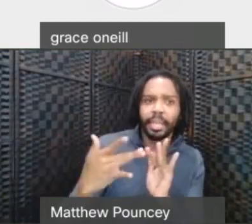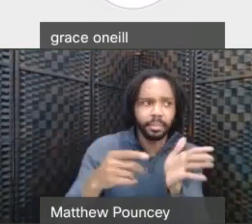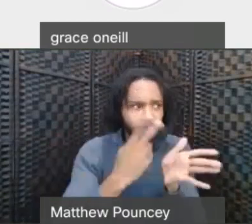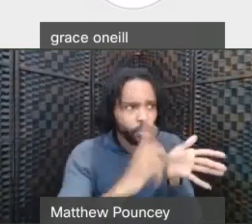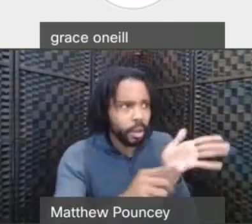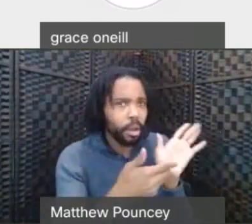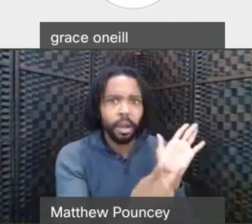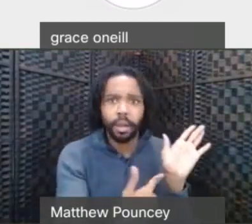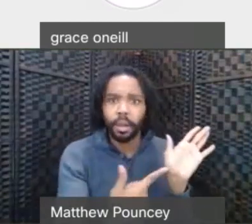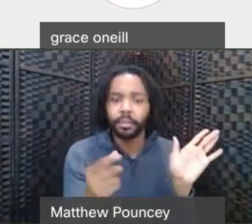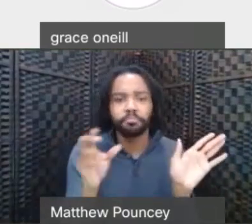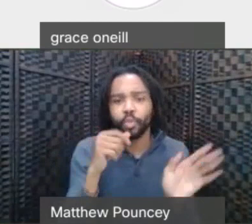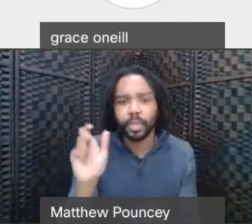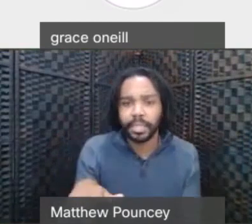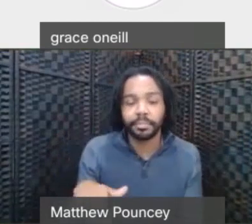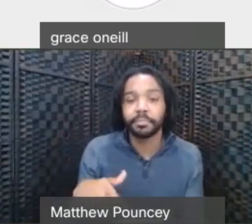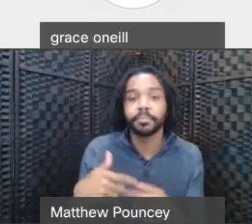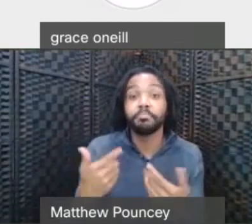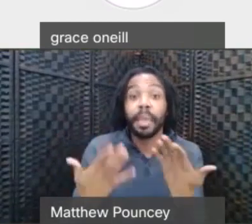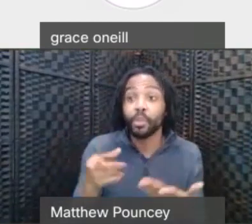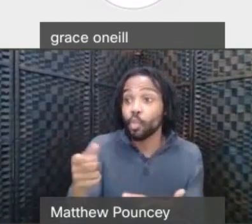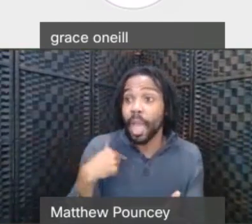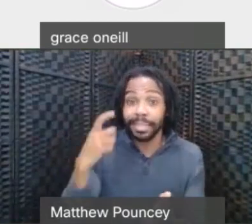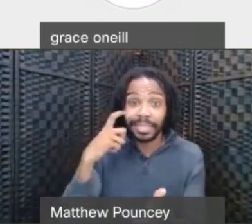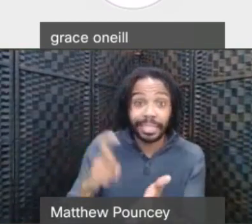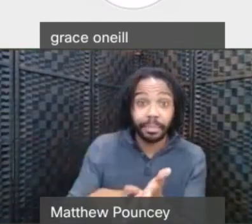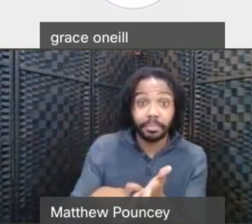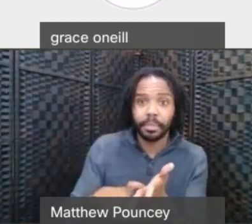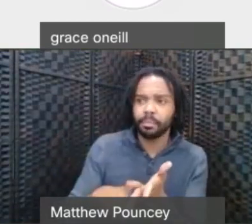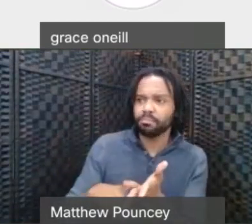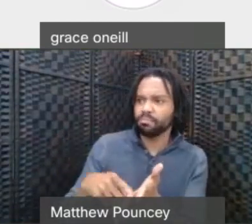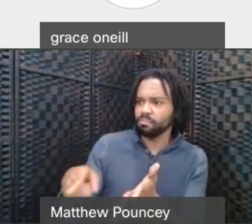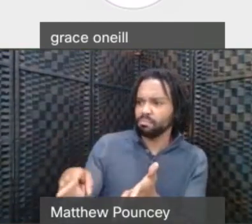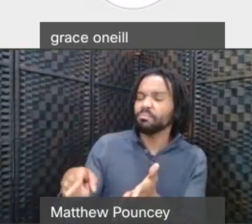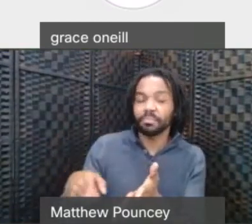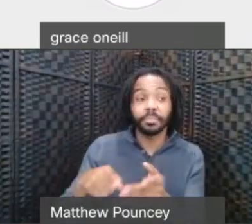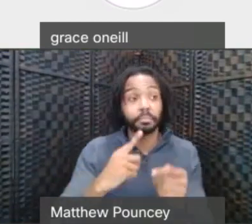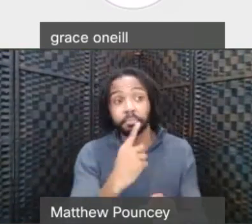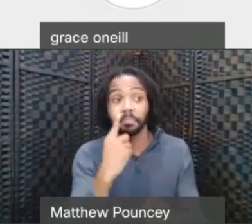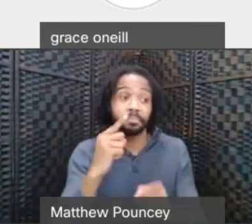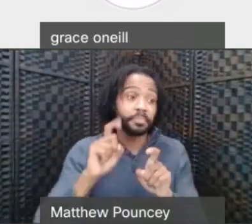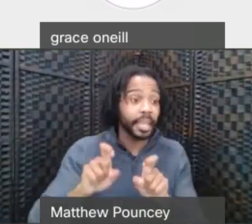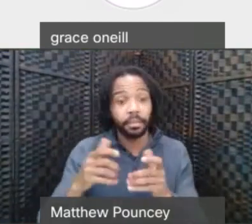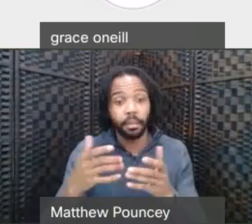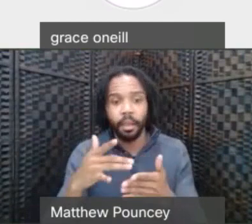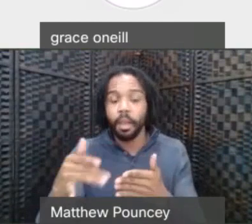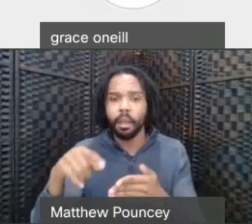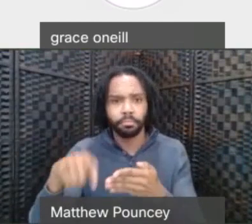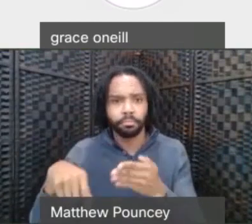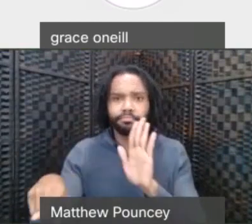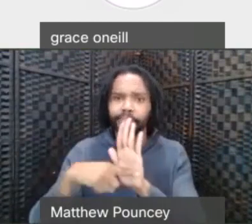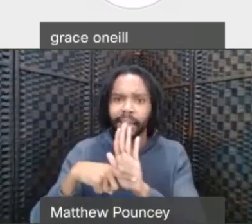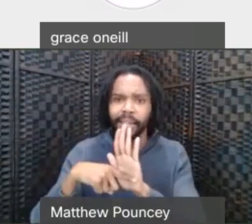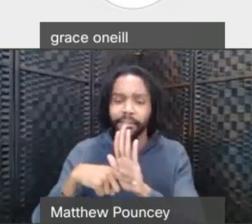have negative antigen test results, that a healthcare provider may want to follow up with a PCR for confirmatory testing. But if